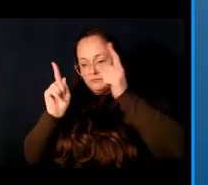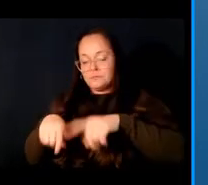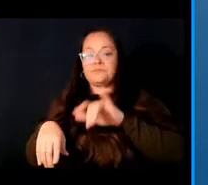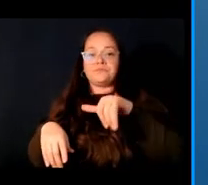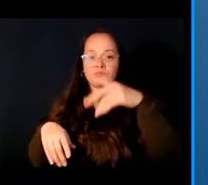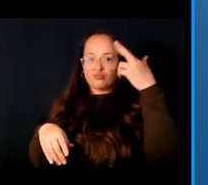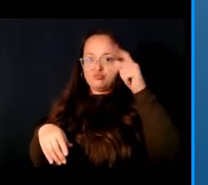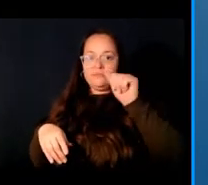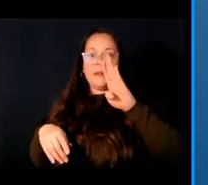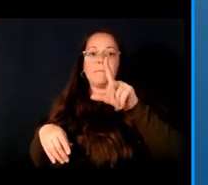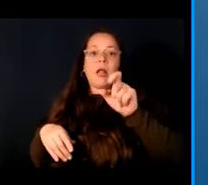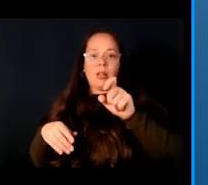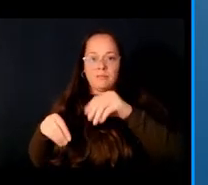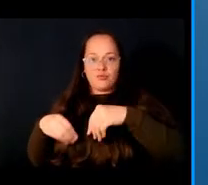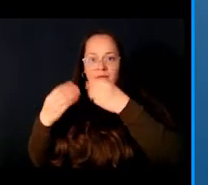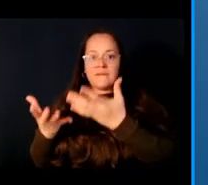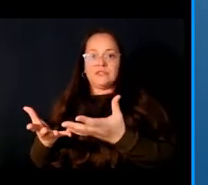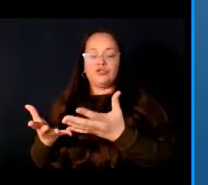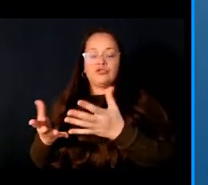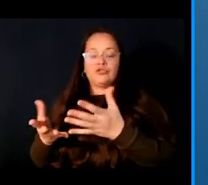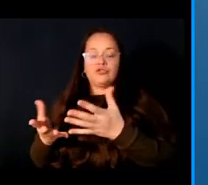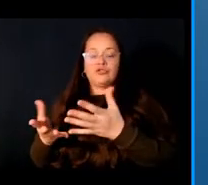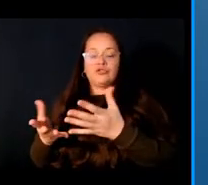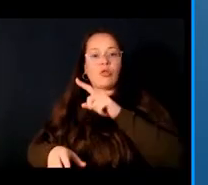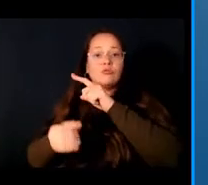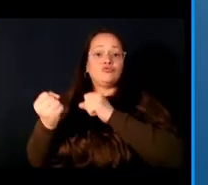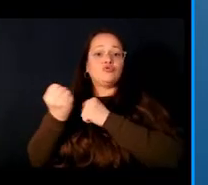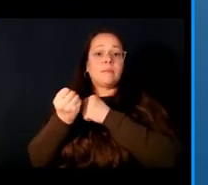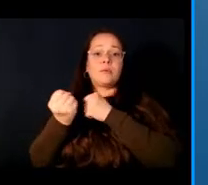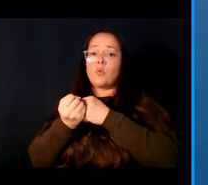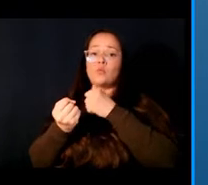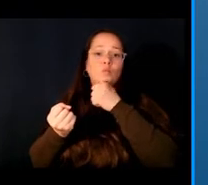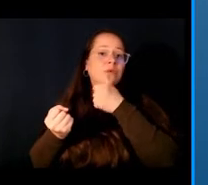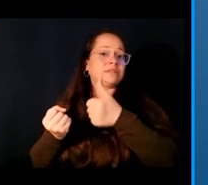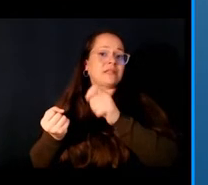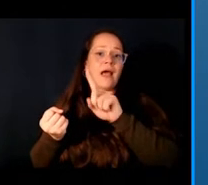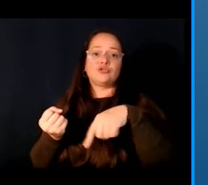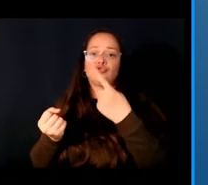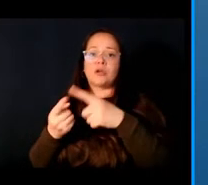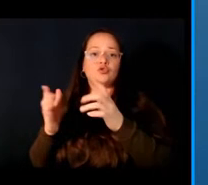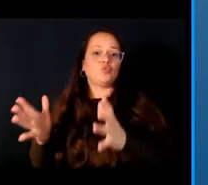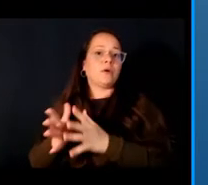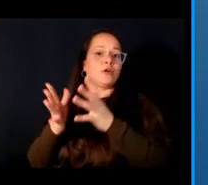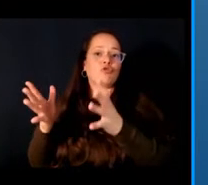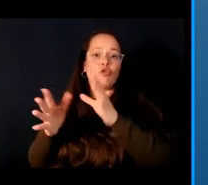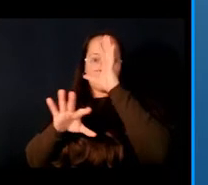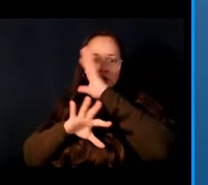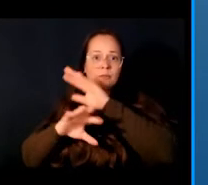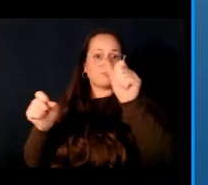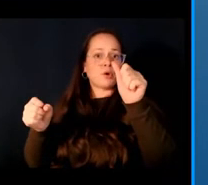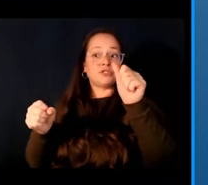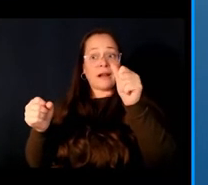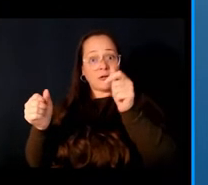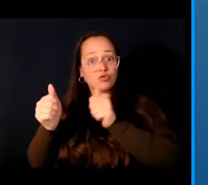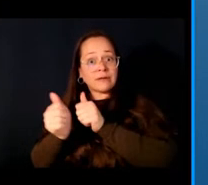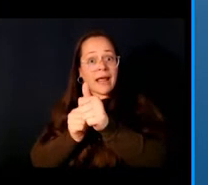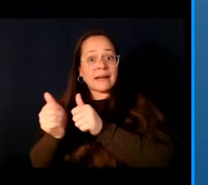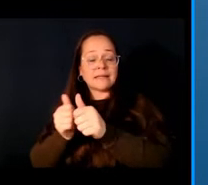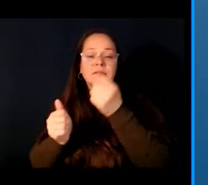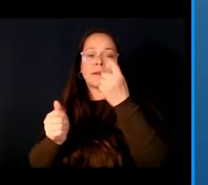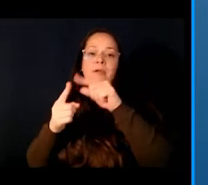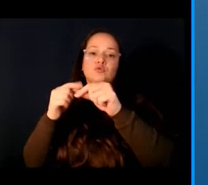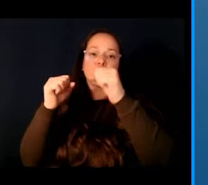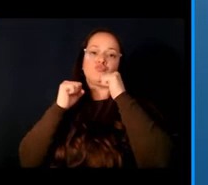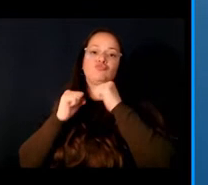reasonable provision and made clear that their support was not just to encourage presidential candidates but to strengthen the